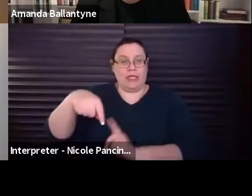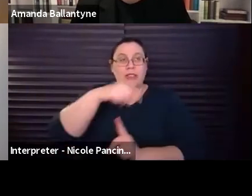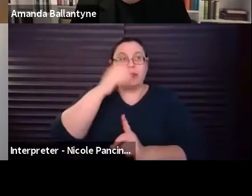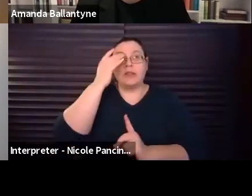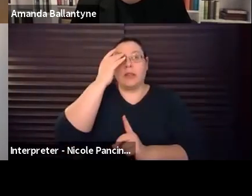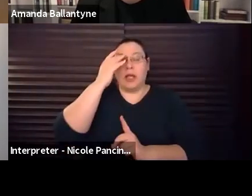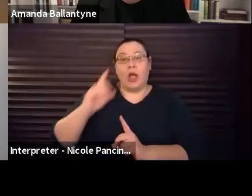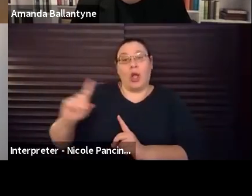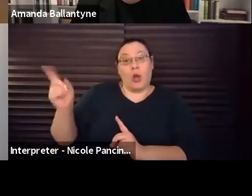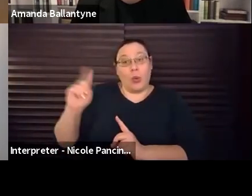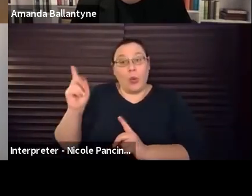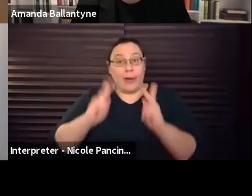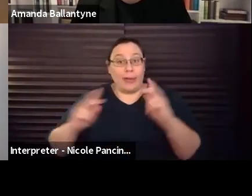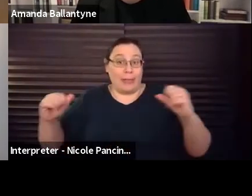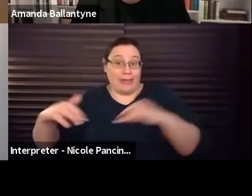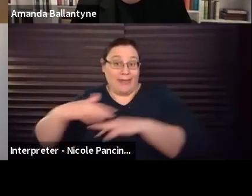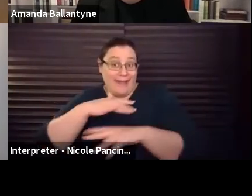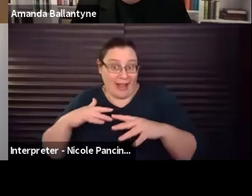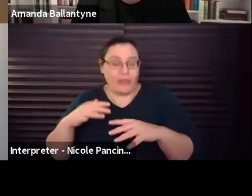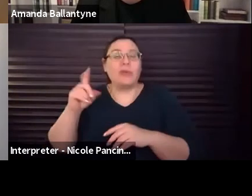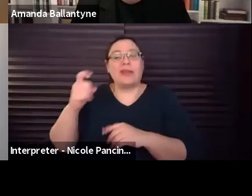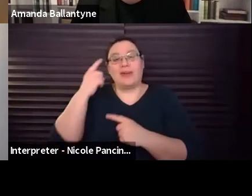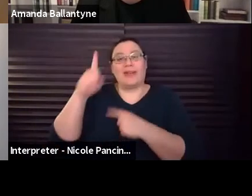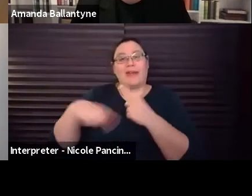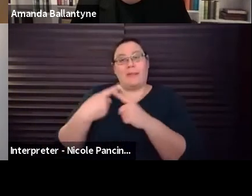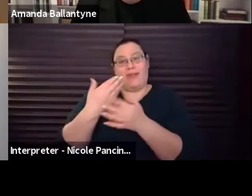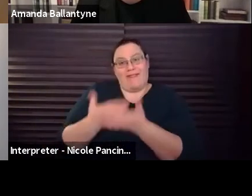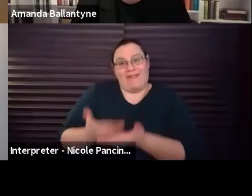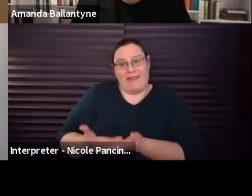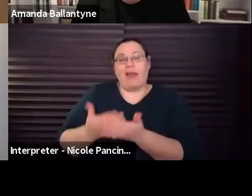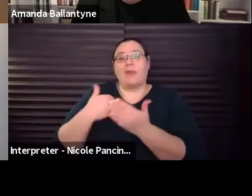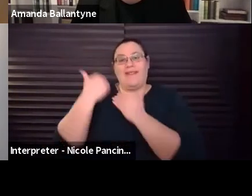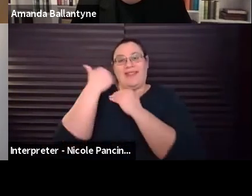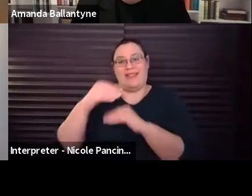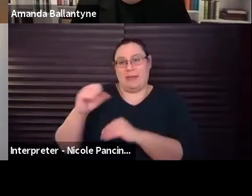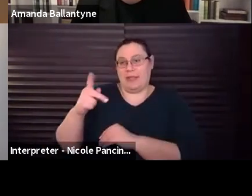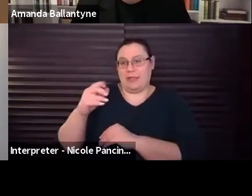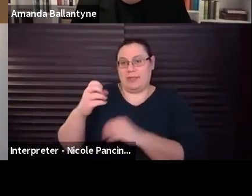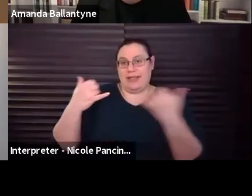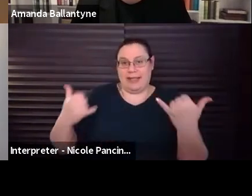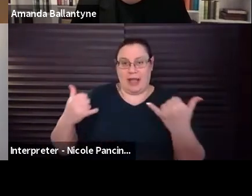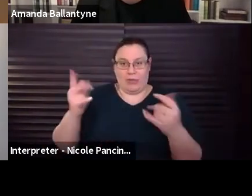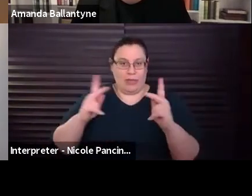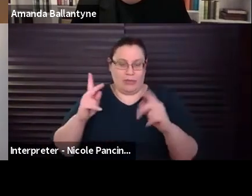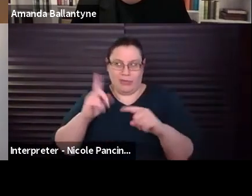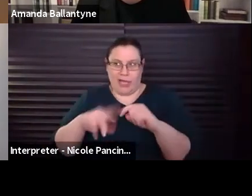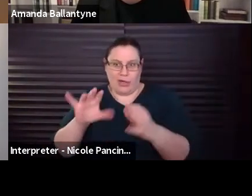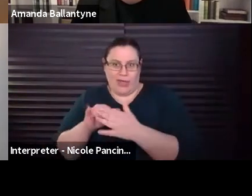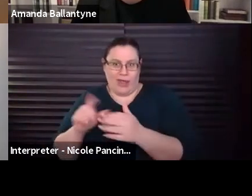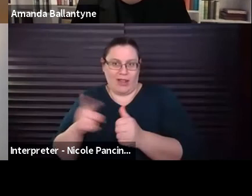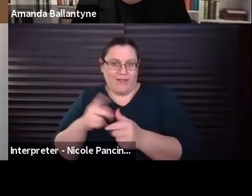where people are gathering, we also have to think about the fact that there are limited spaces right now for people to do that in the first place, and we should